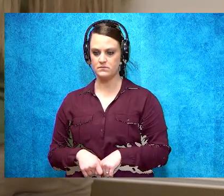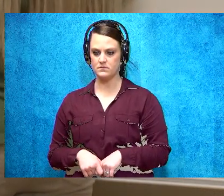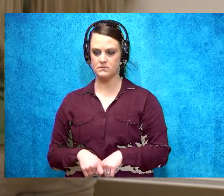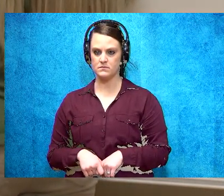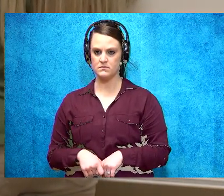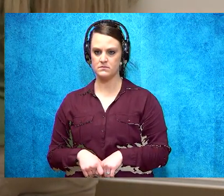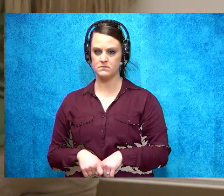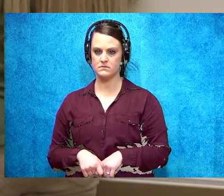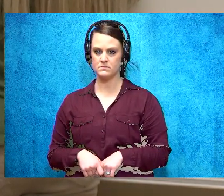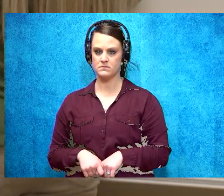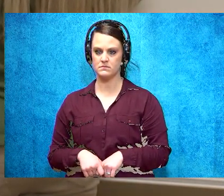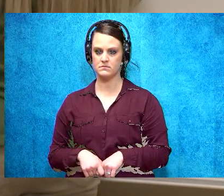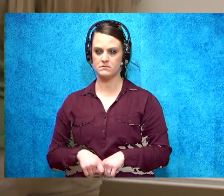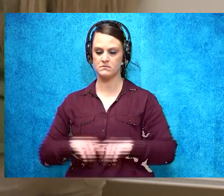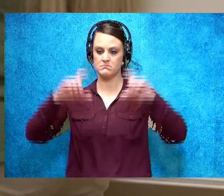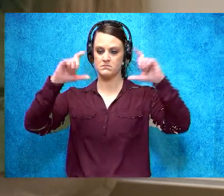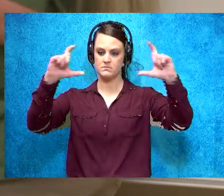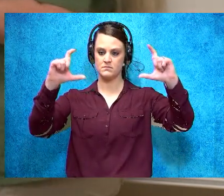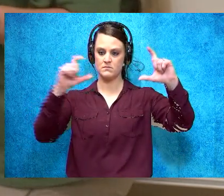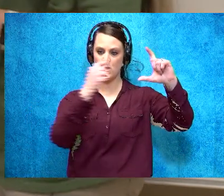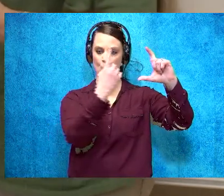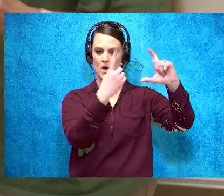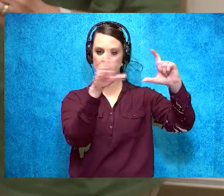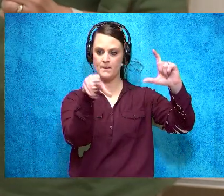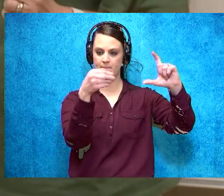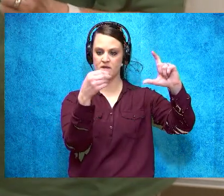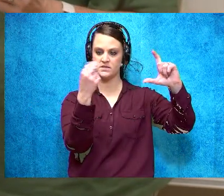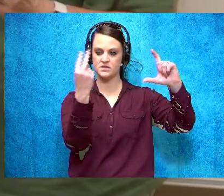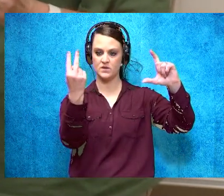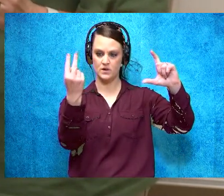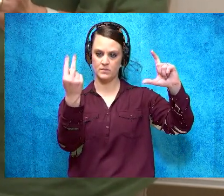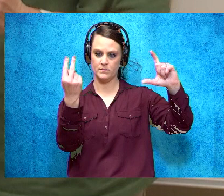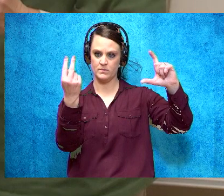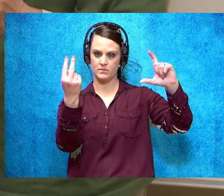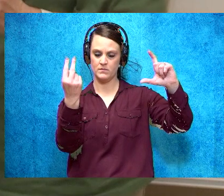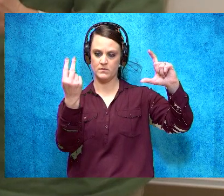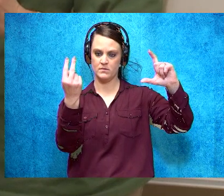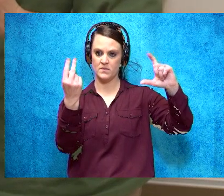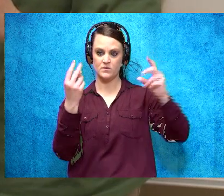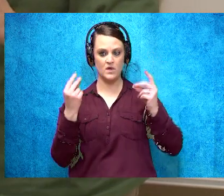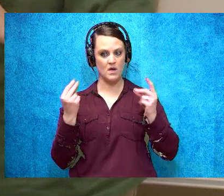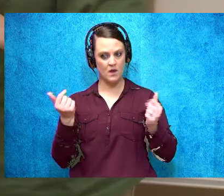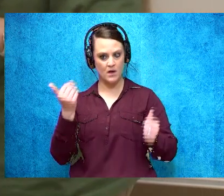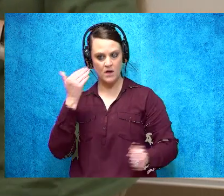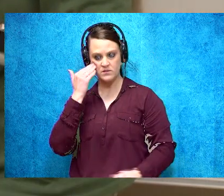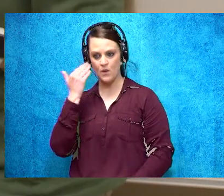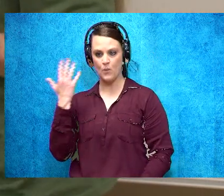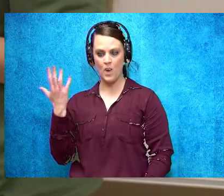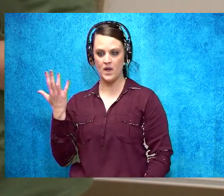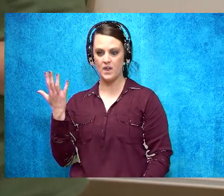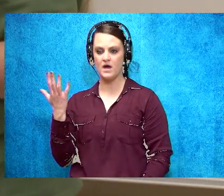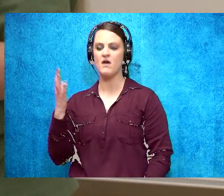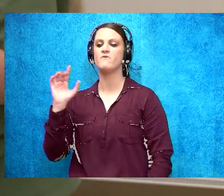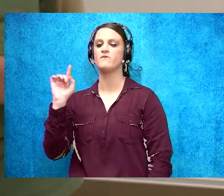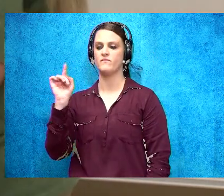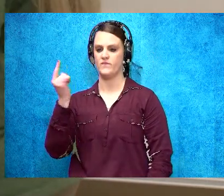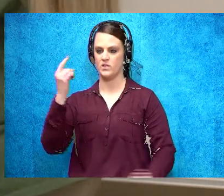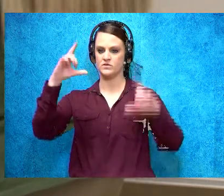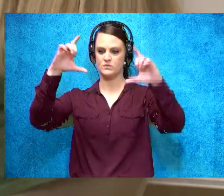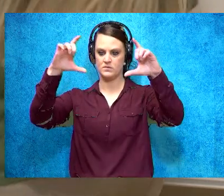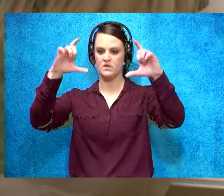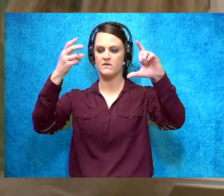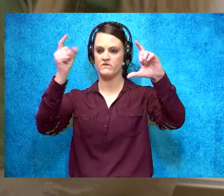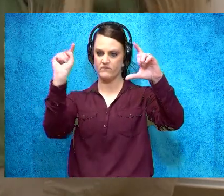1 plus 2 in parentheses, which we automatically know we're going to do that one first,